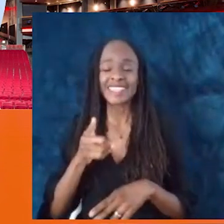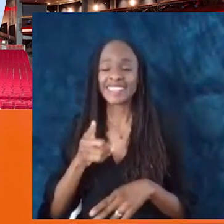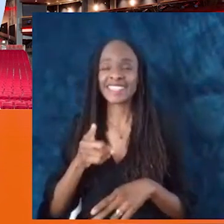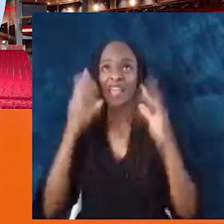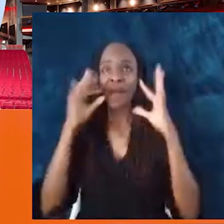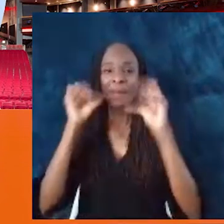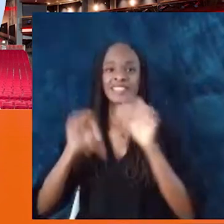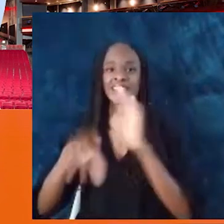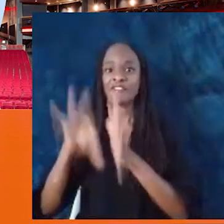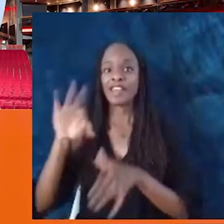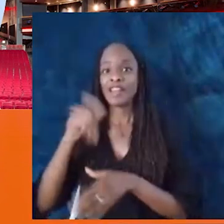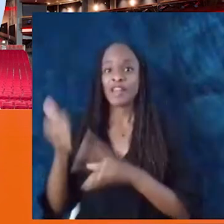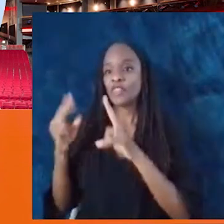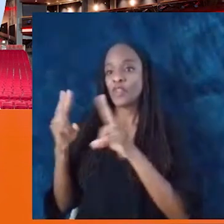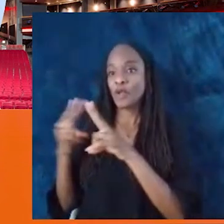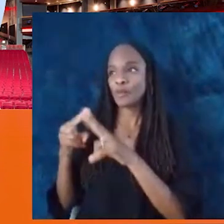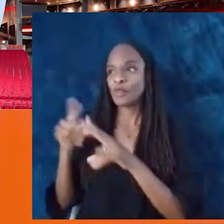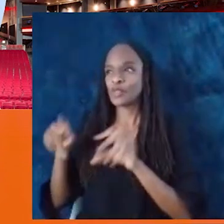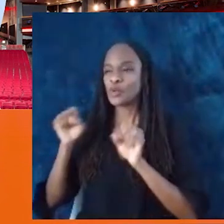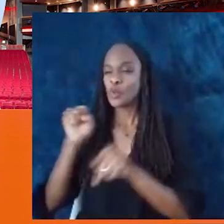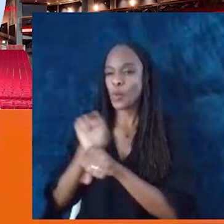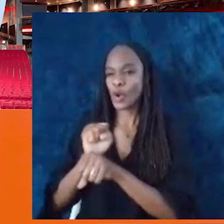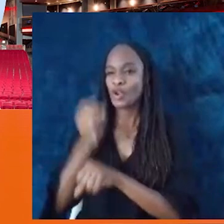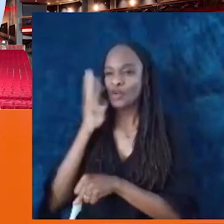that you work really, really well creatively with. And